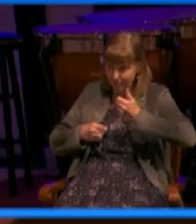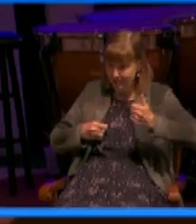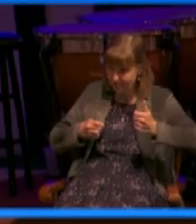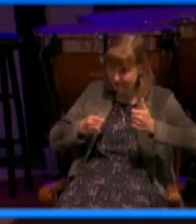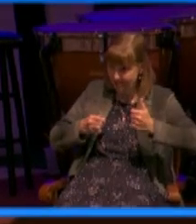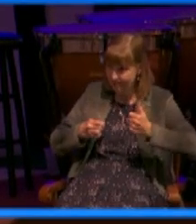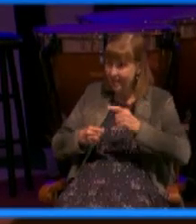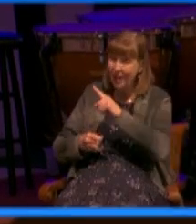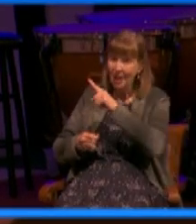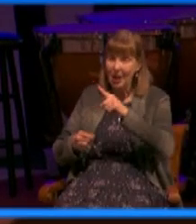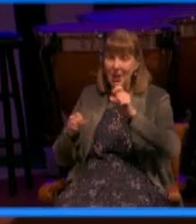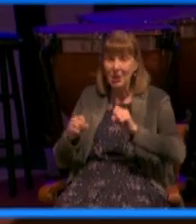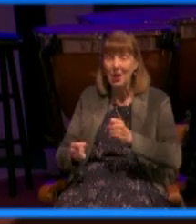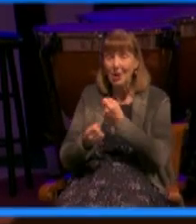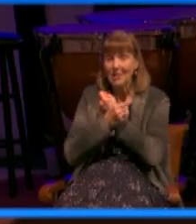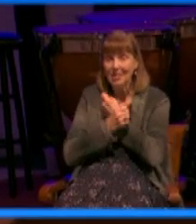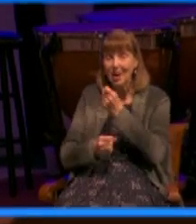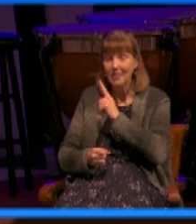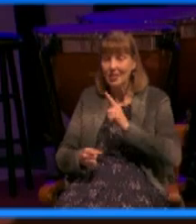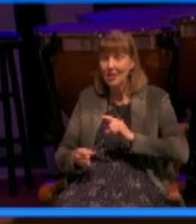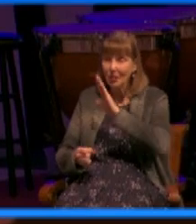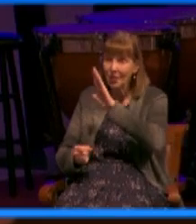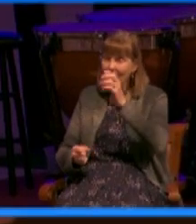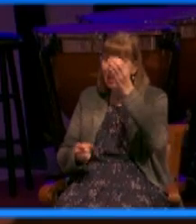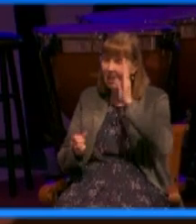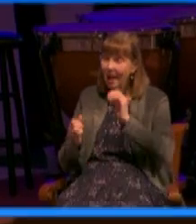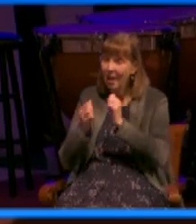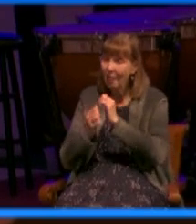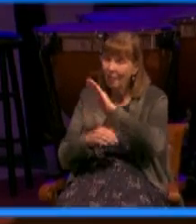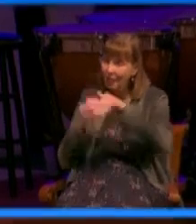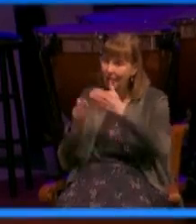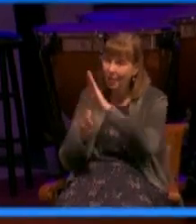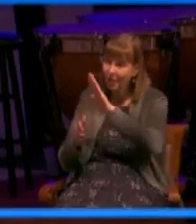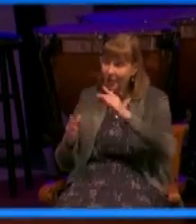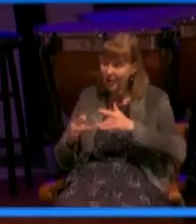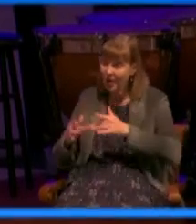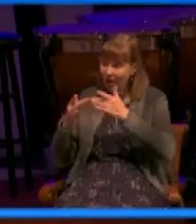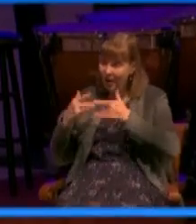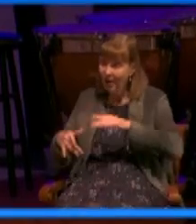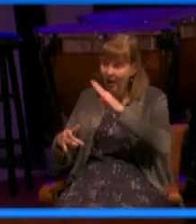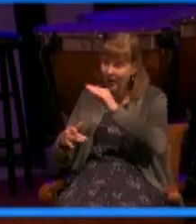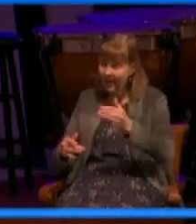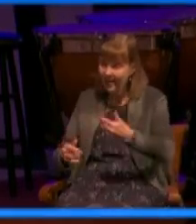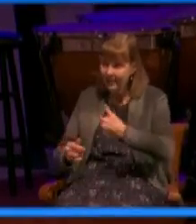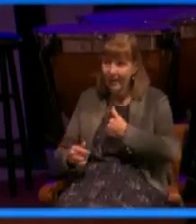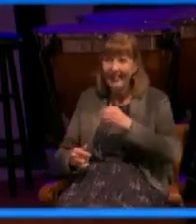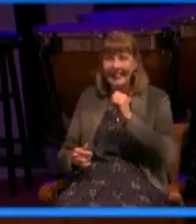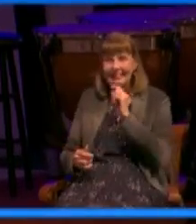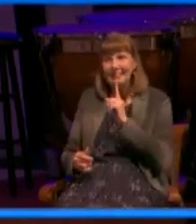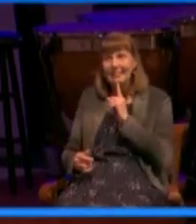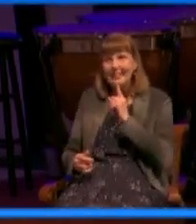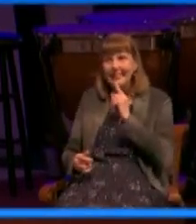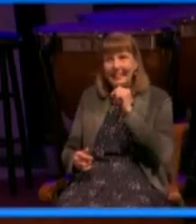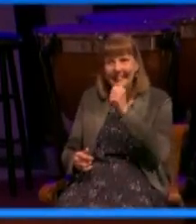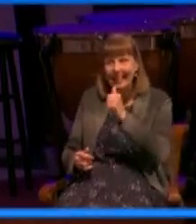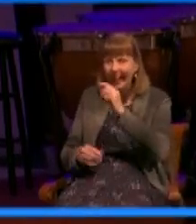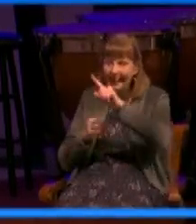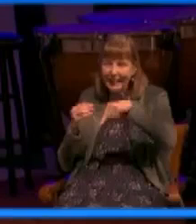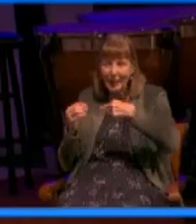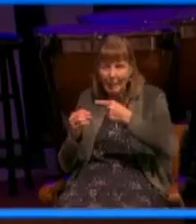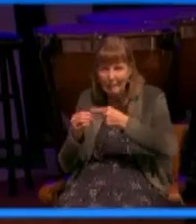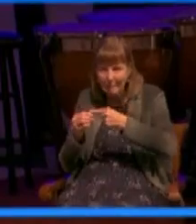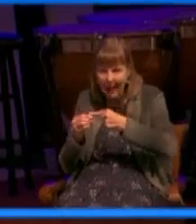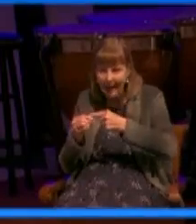may live. He literally says, it's not about the foreskin of the male organ, it's about your heart being right before